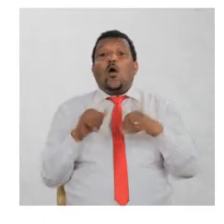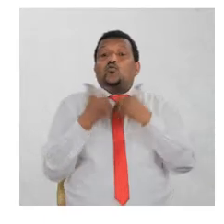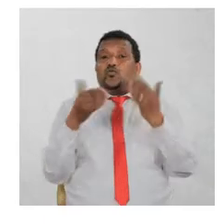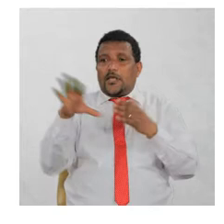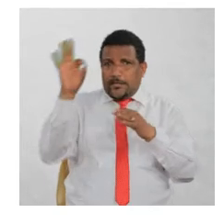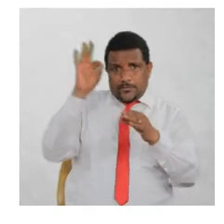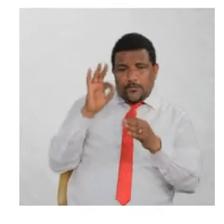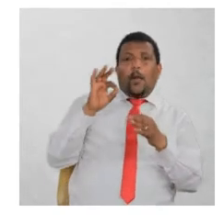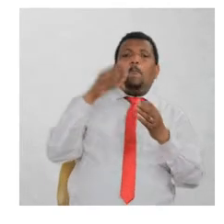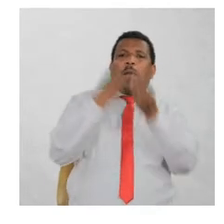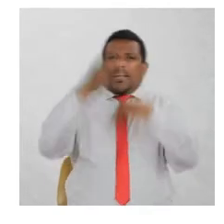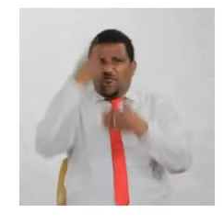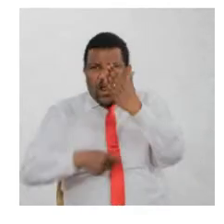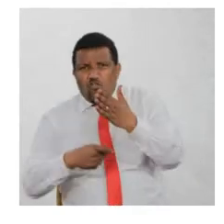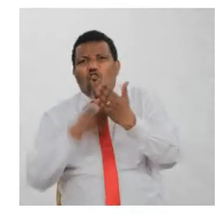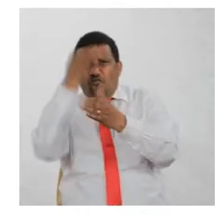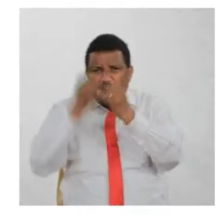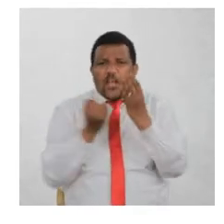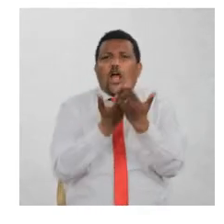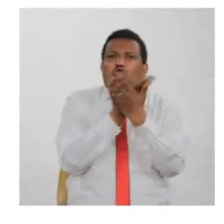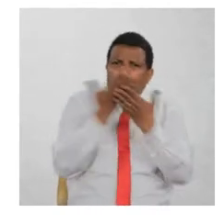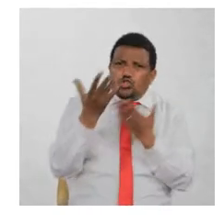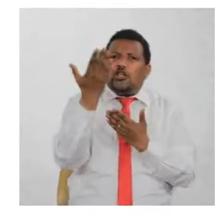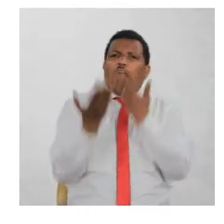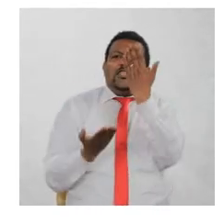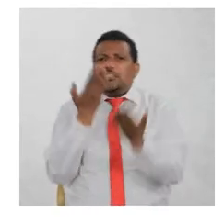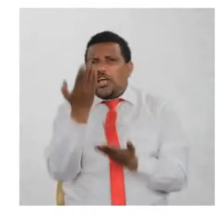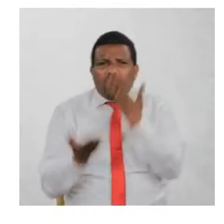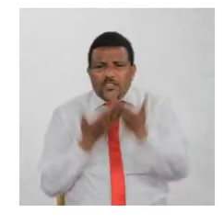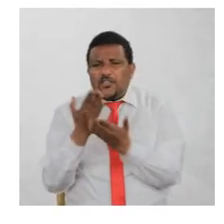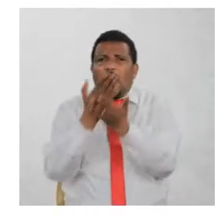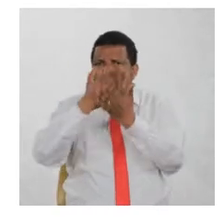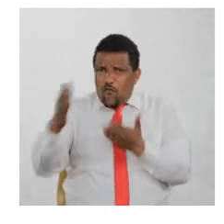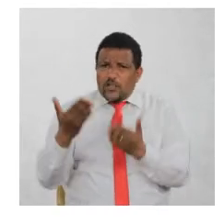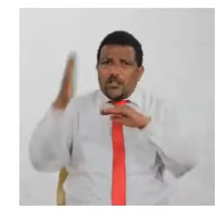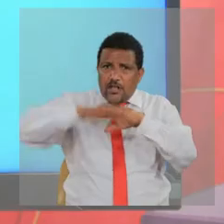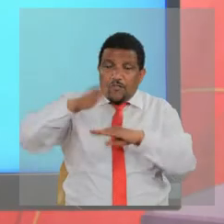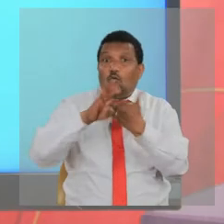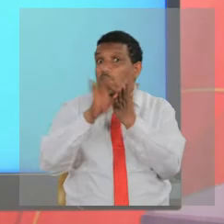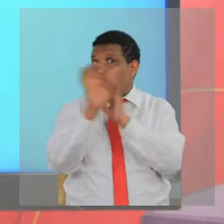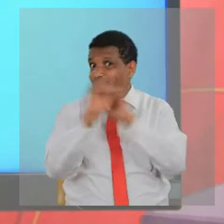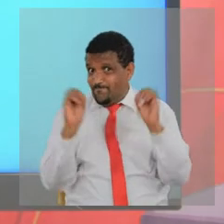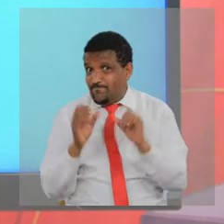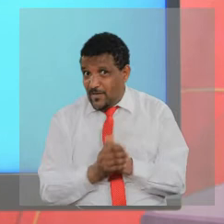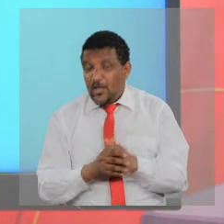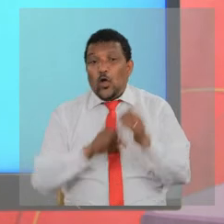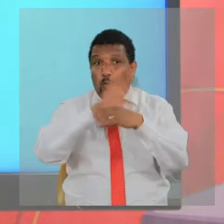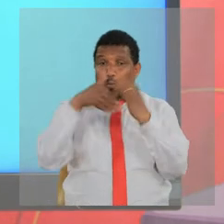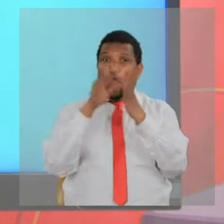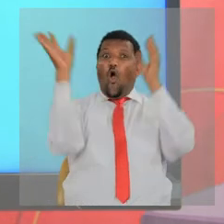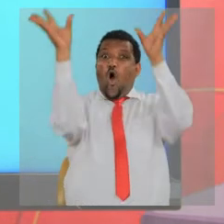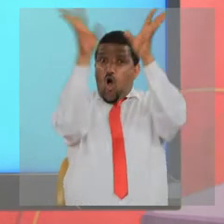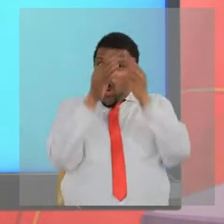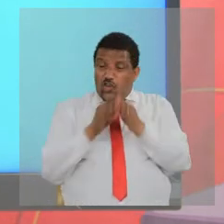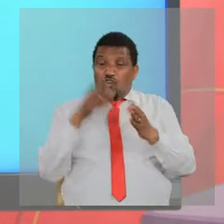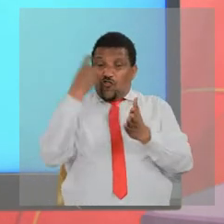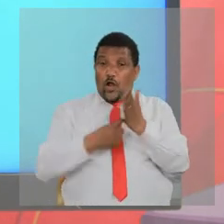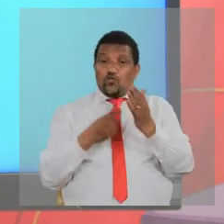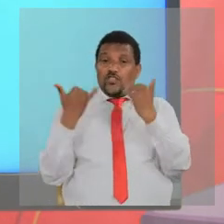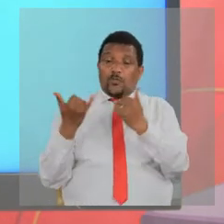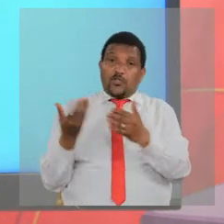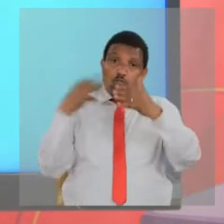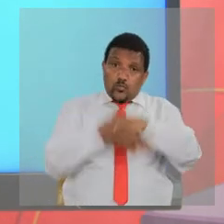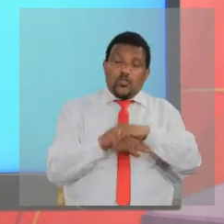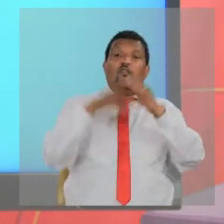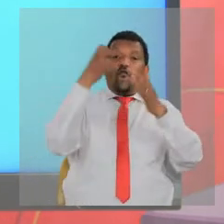take the market value of the final goods and services in order to avoid double counting. if we all add the values of the intermediate